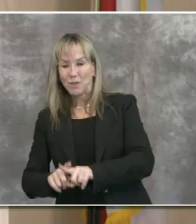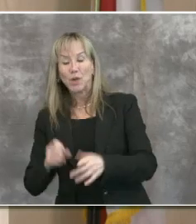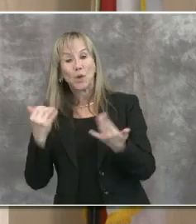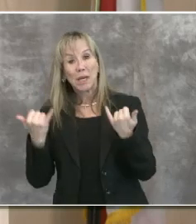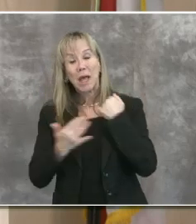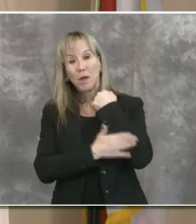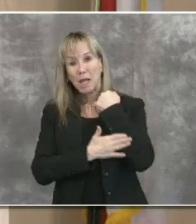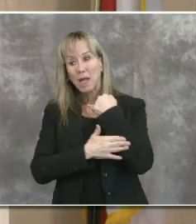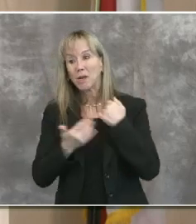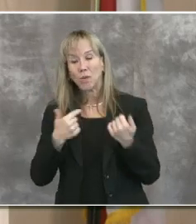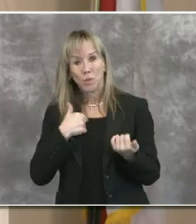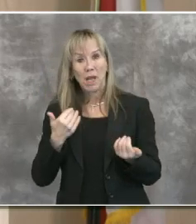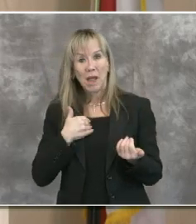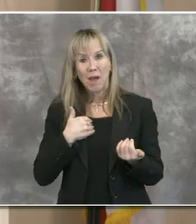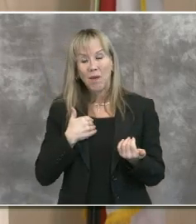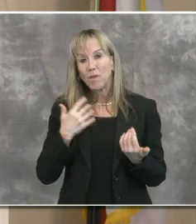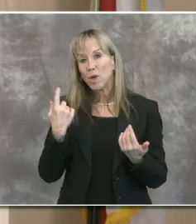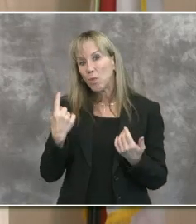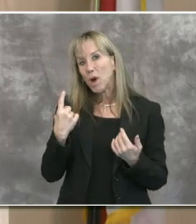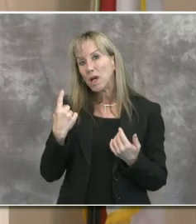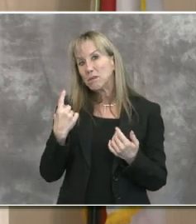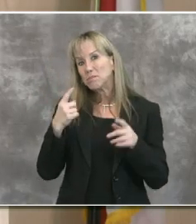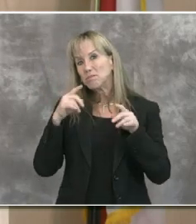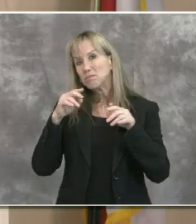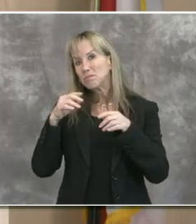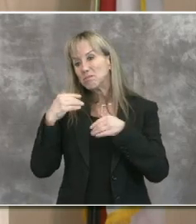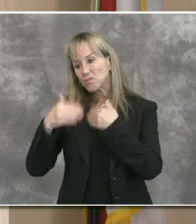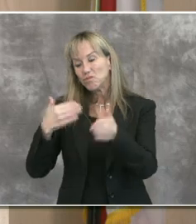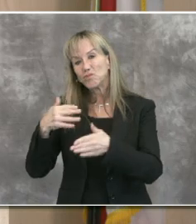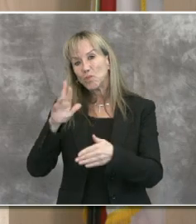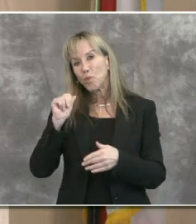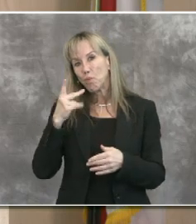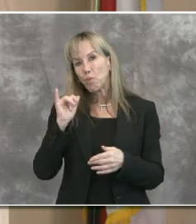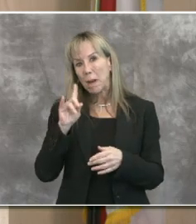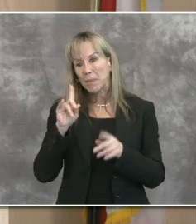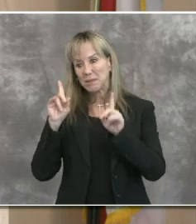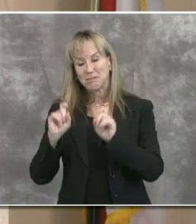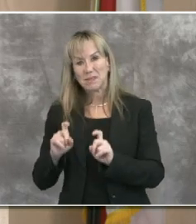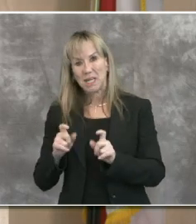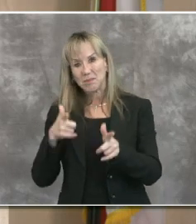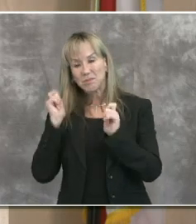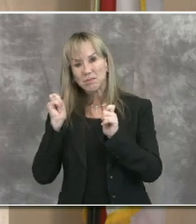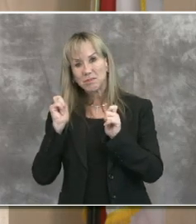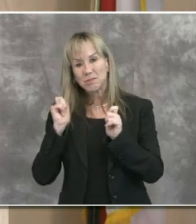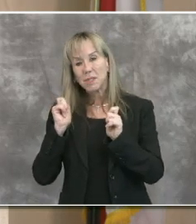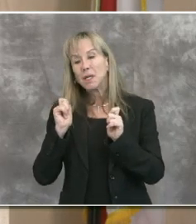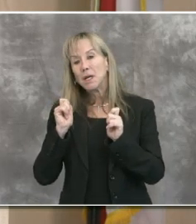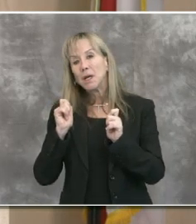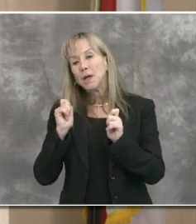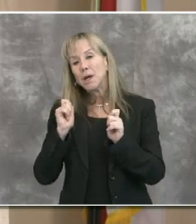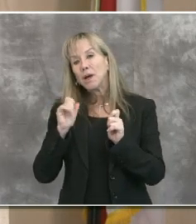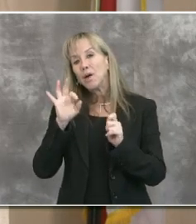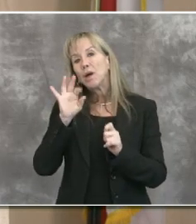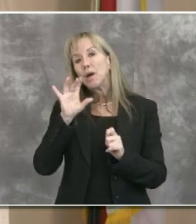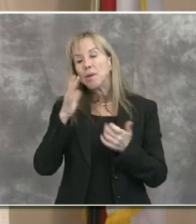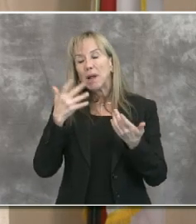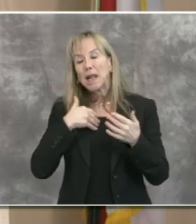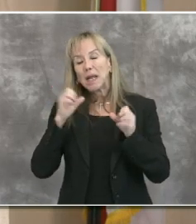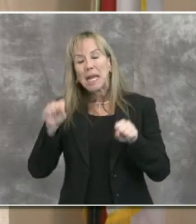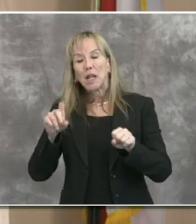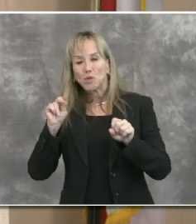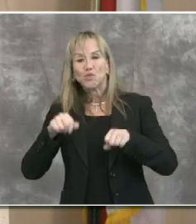have a rapid test platform, and there are 6 hospitals that have rapid testing platforms.